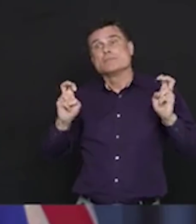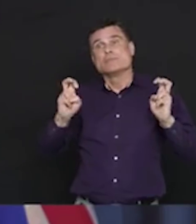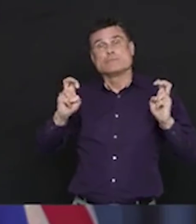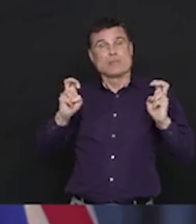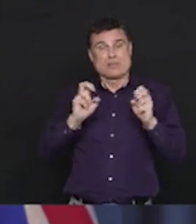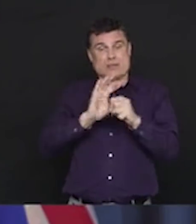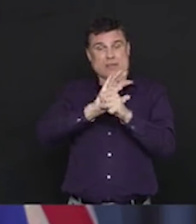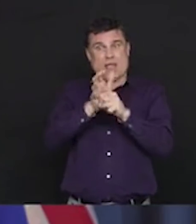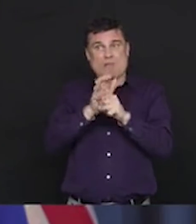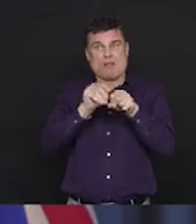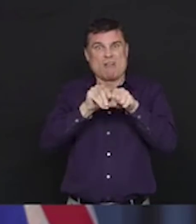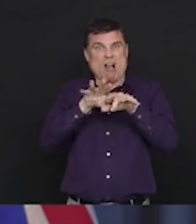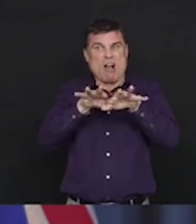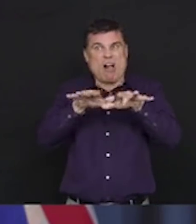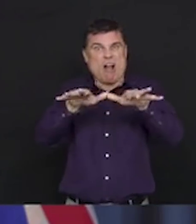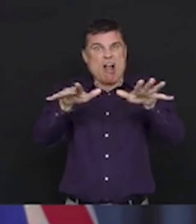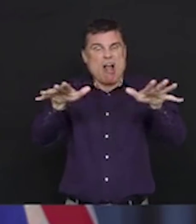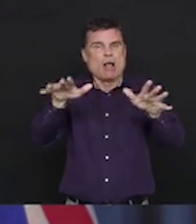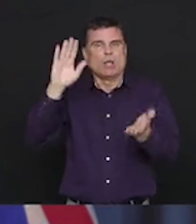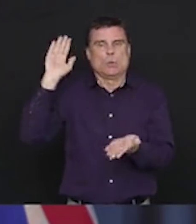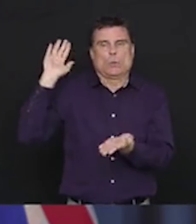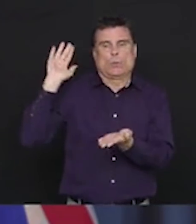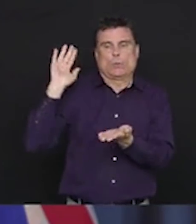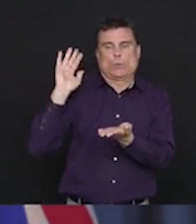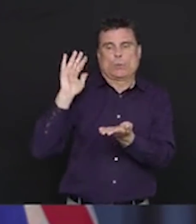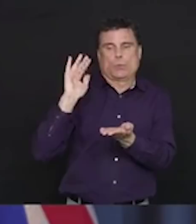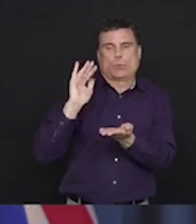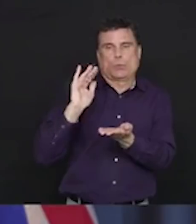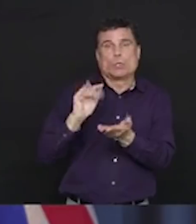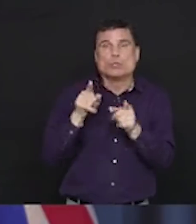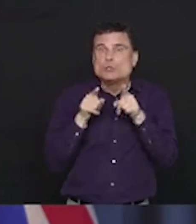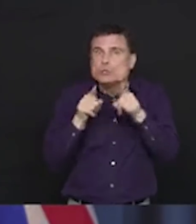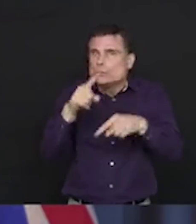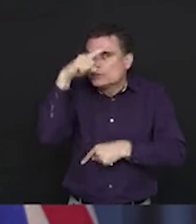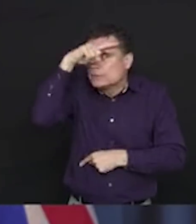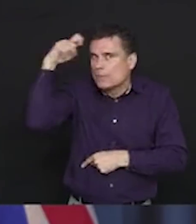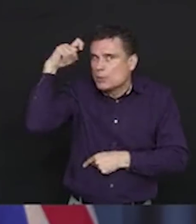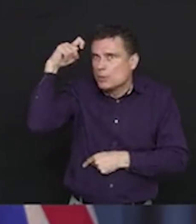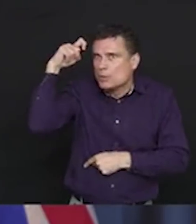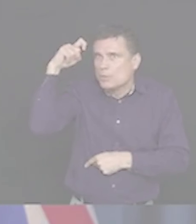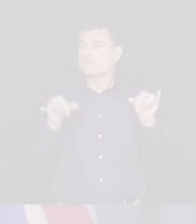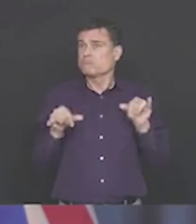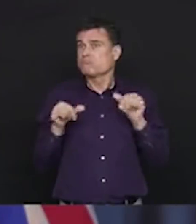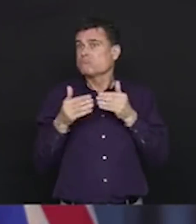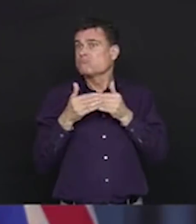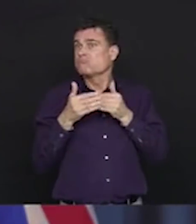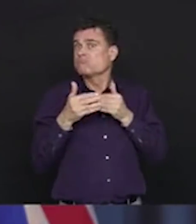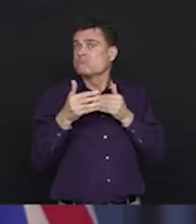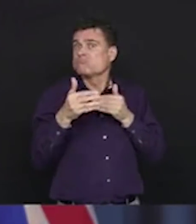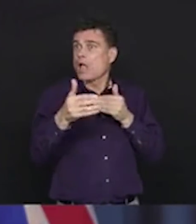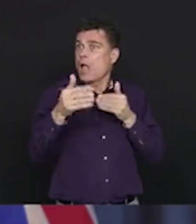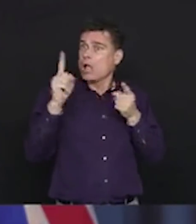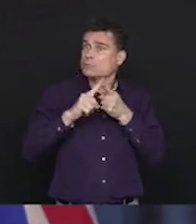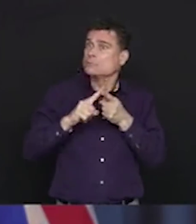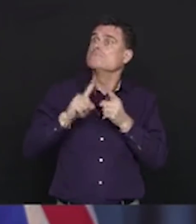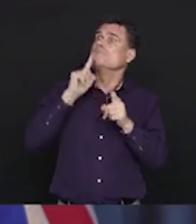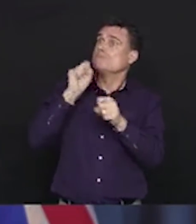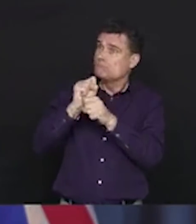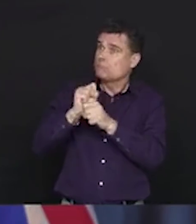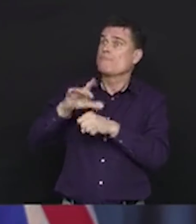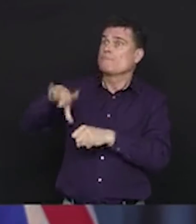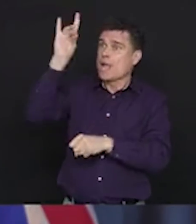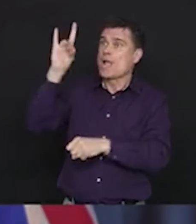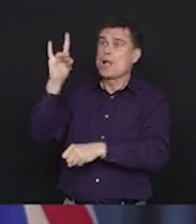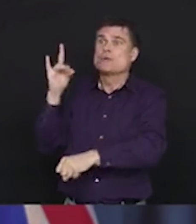very closely to see what's happening there and the transitions there. I don't believe that we will have all of